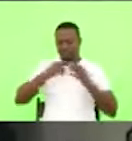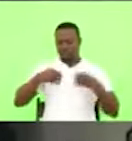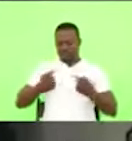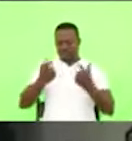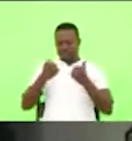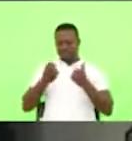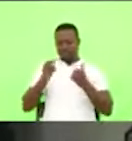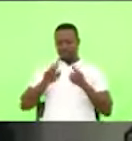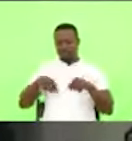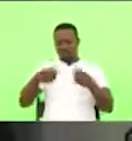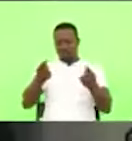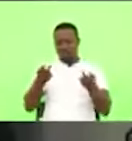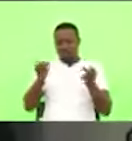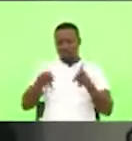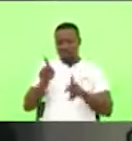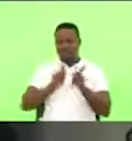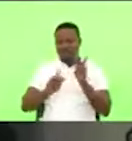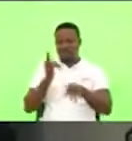And when people are drunk,